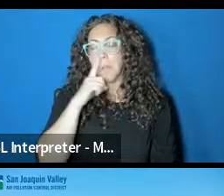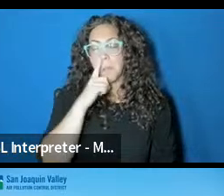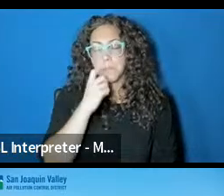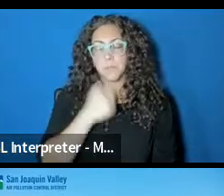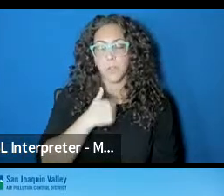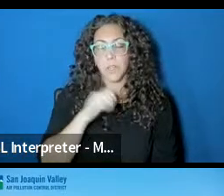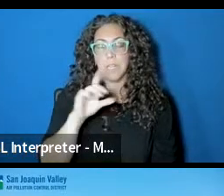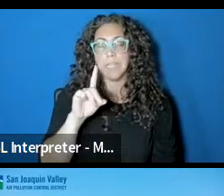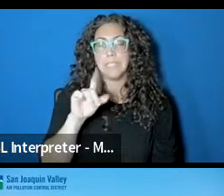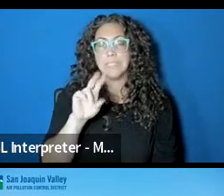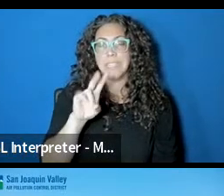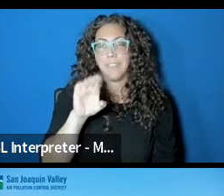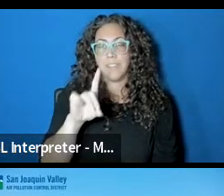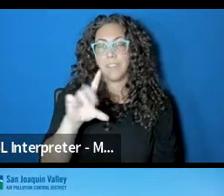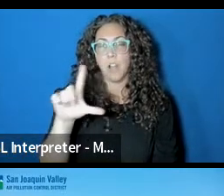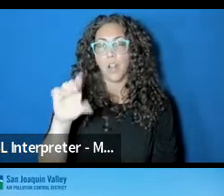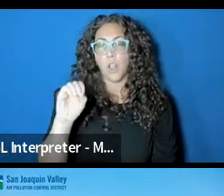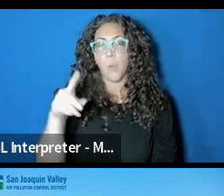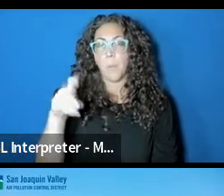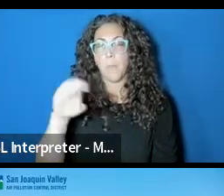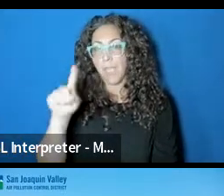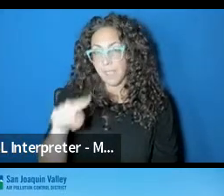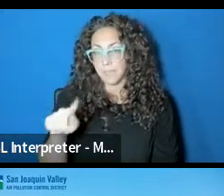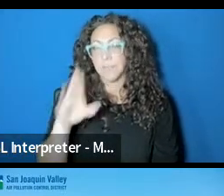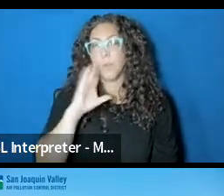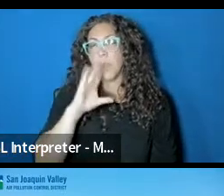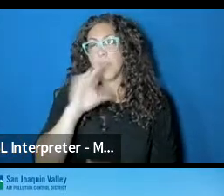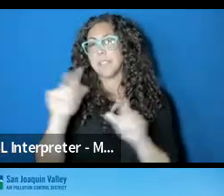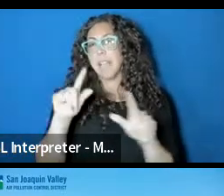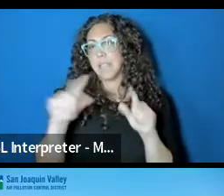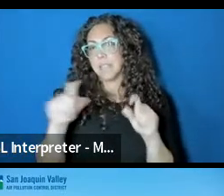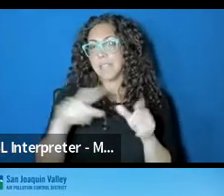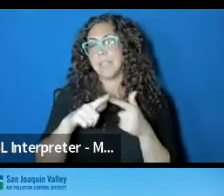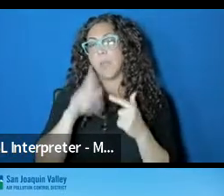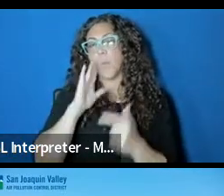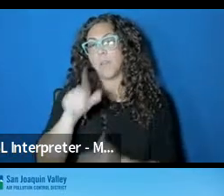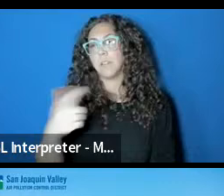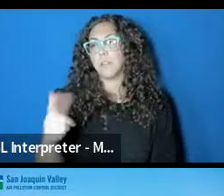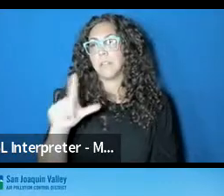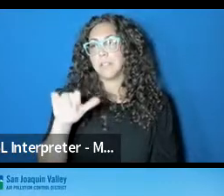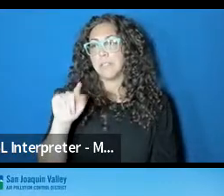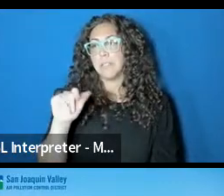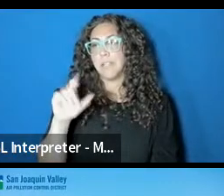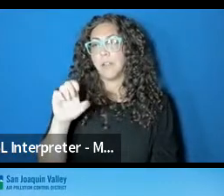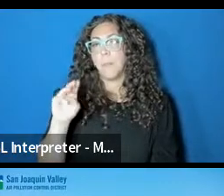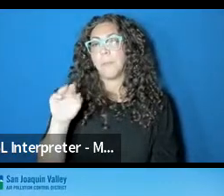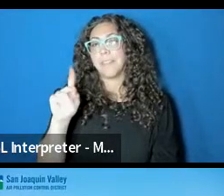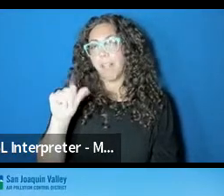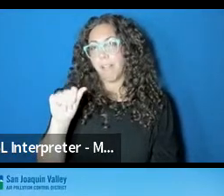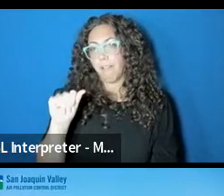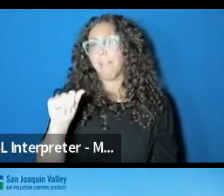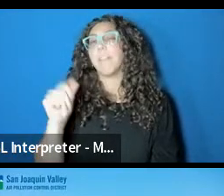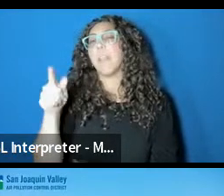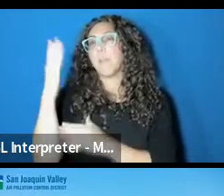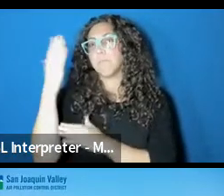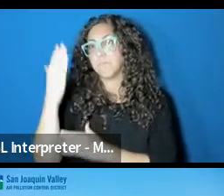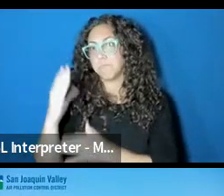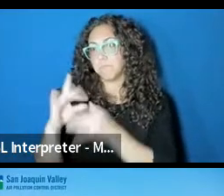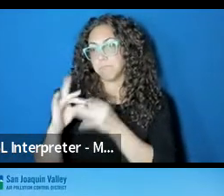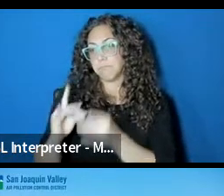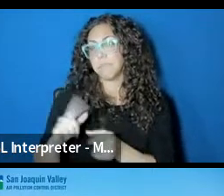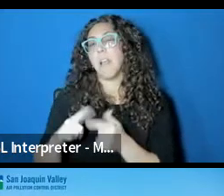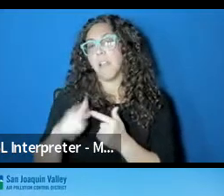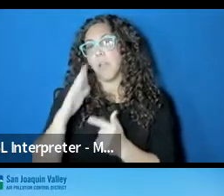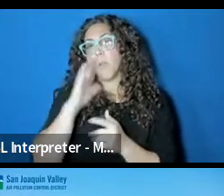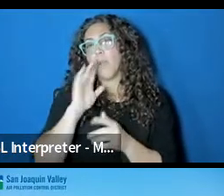present a couple of slides and then pass over to Little Manila to wrap us off, and then essentially open it up, like Lauda was saying, to any discussion and